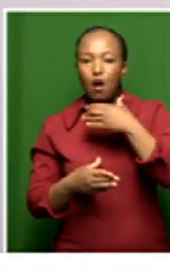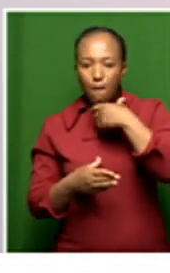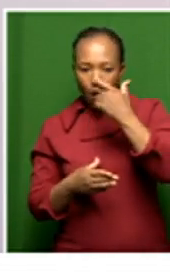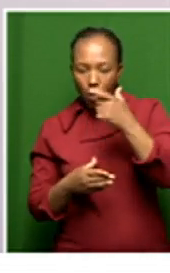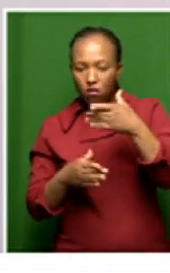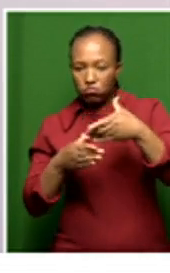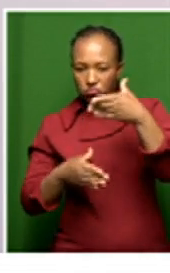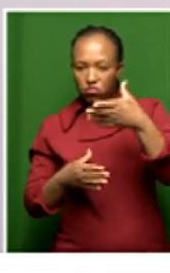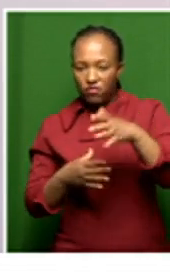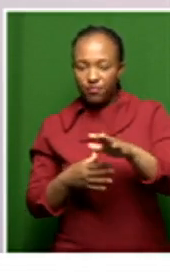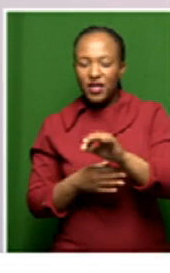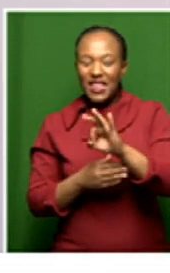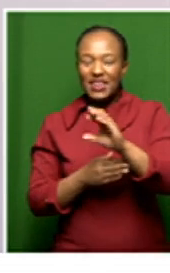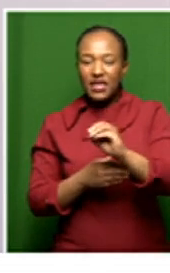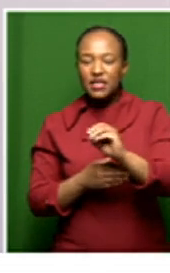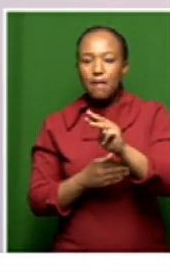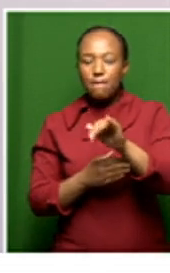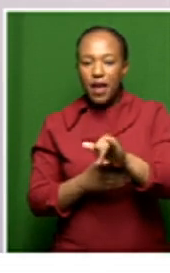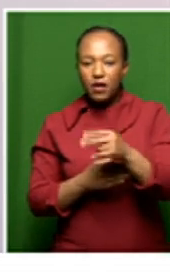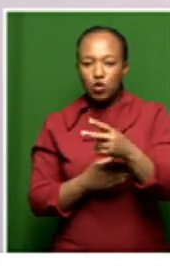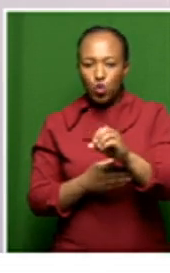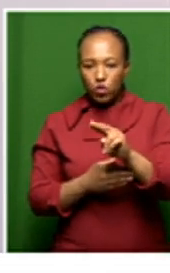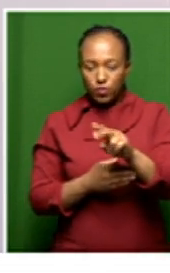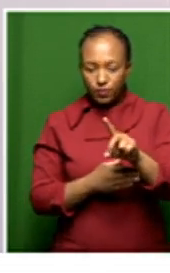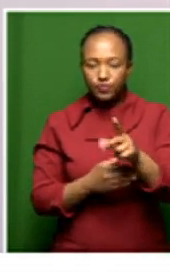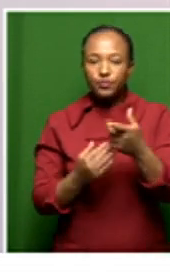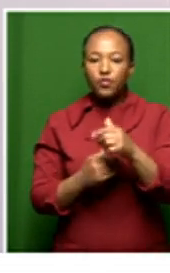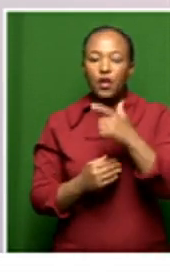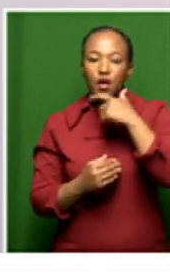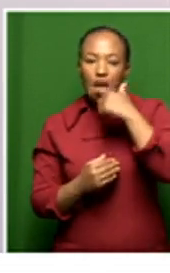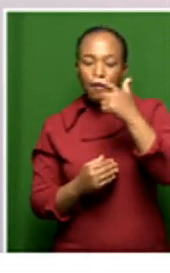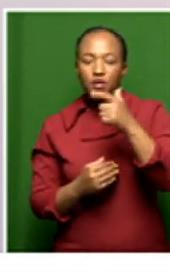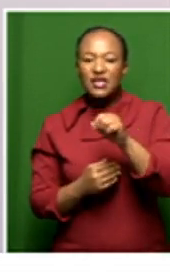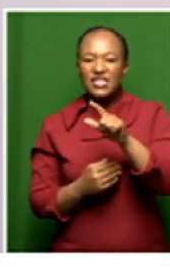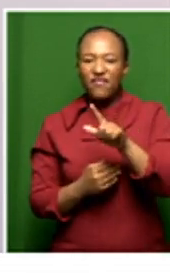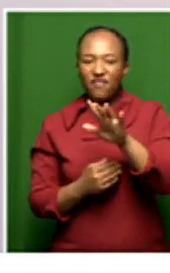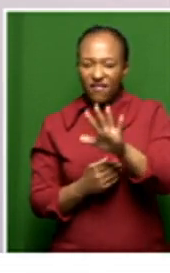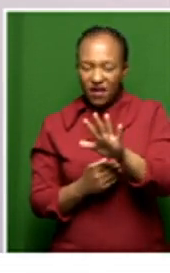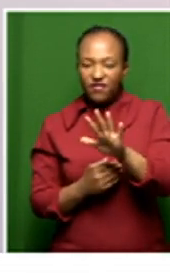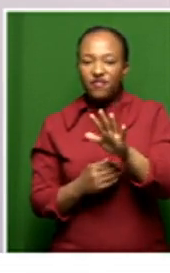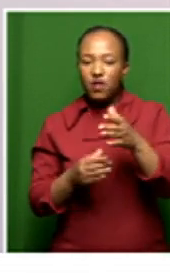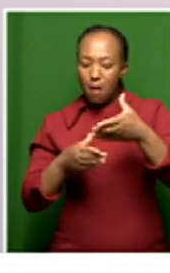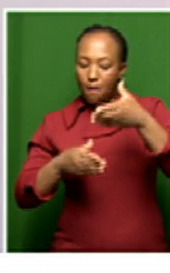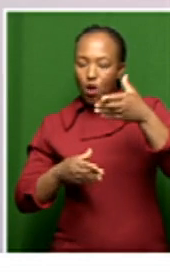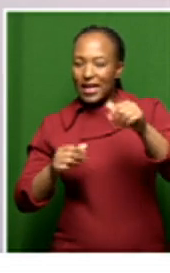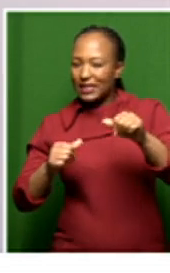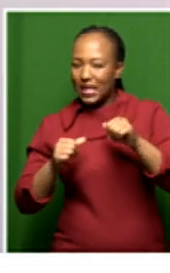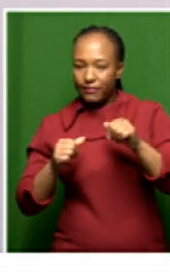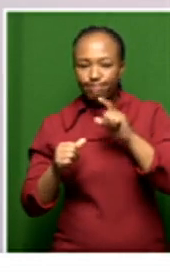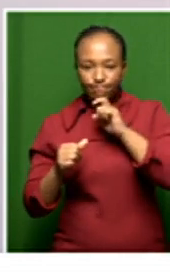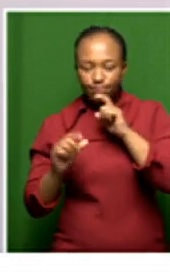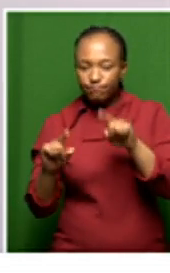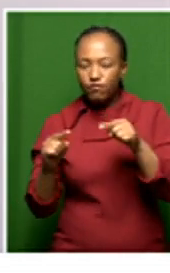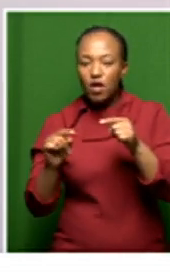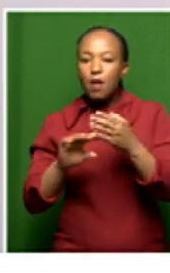best before date of the 30th of May 2022, Appletiser 275 non-returnable bottle, again with a best before date